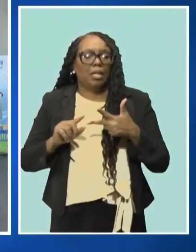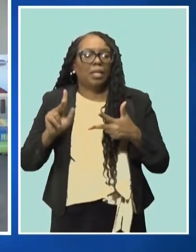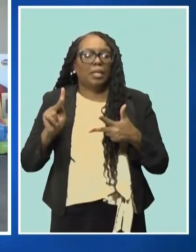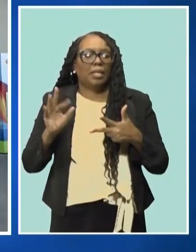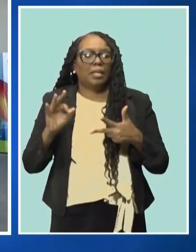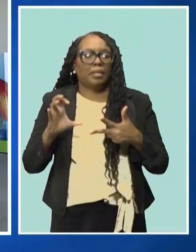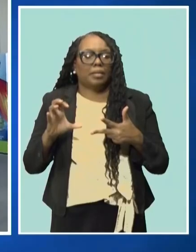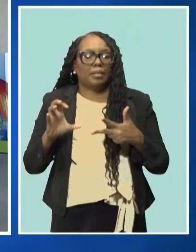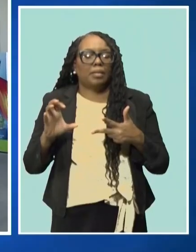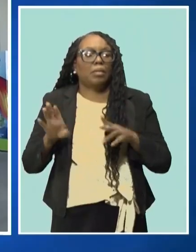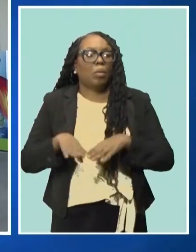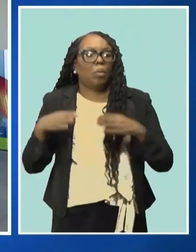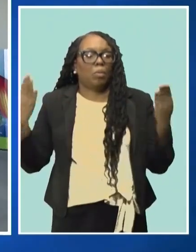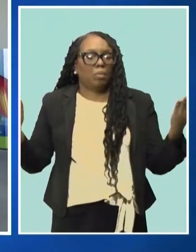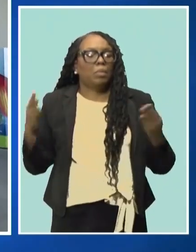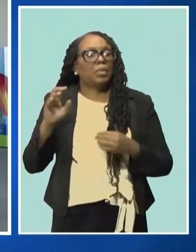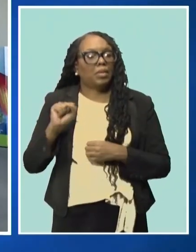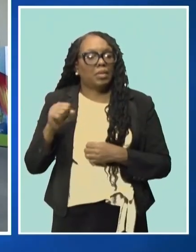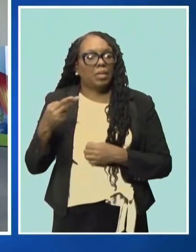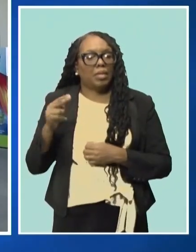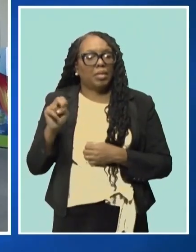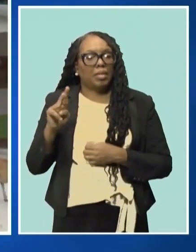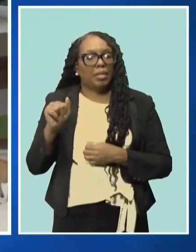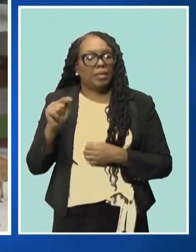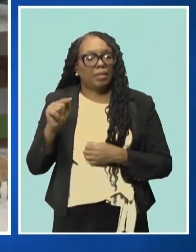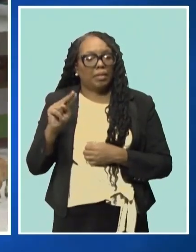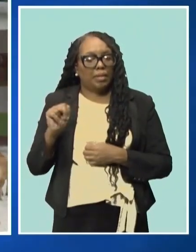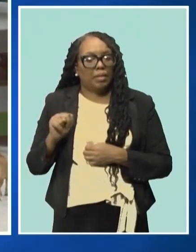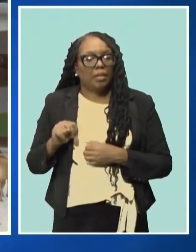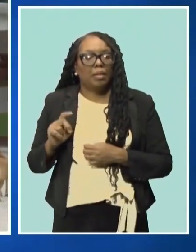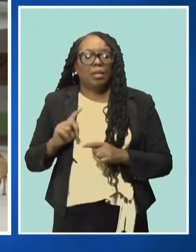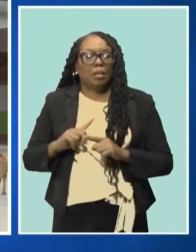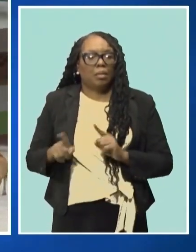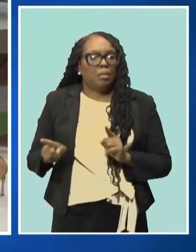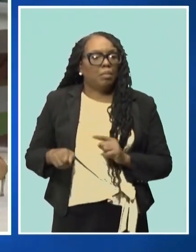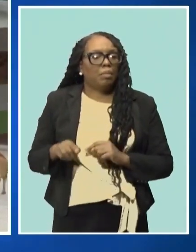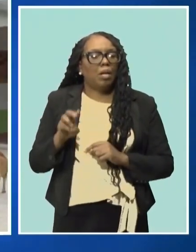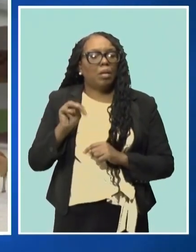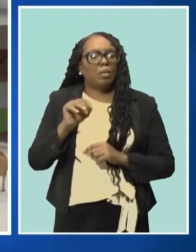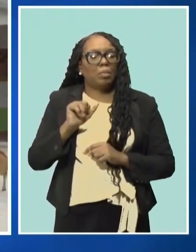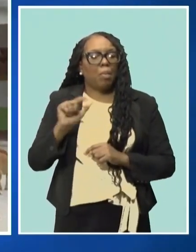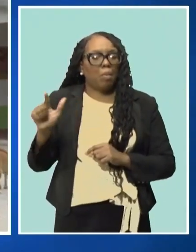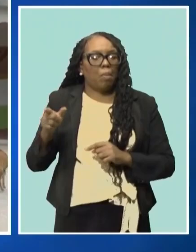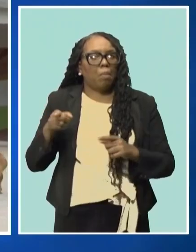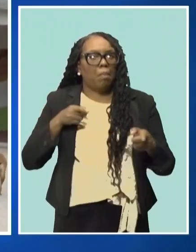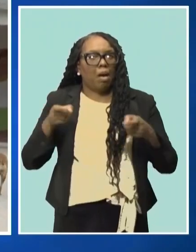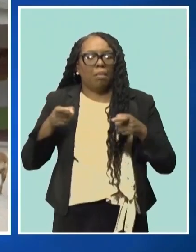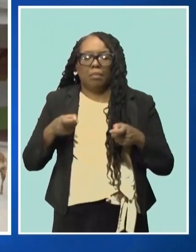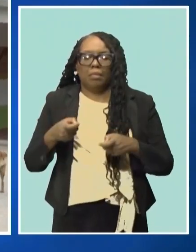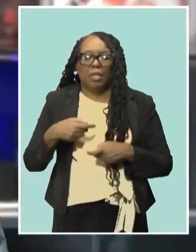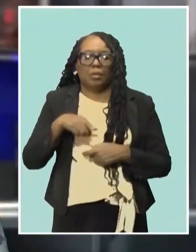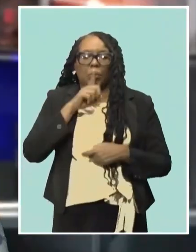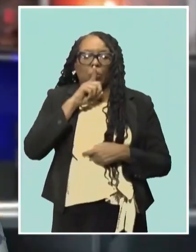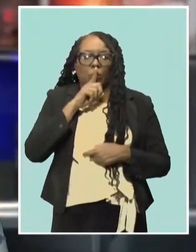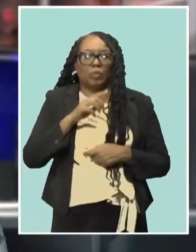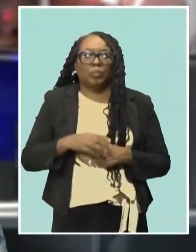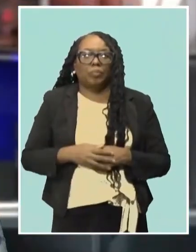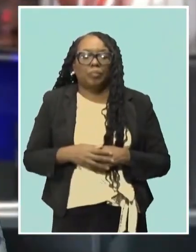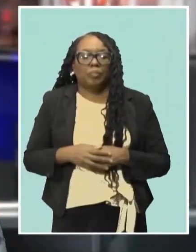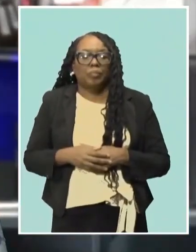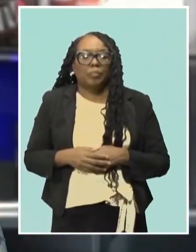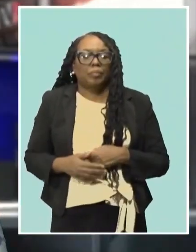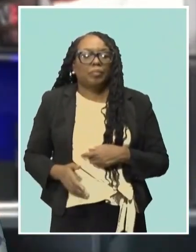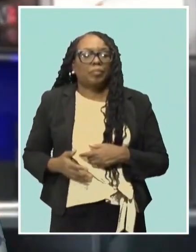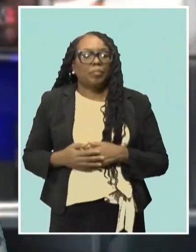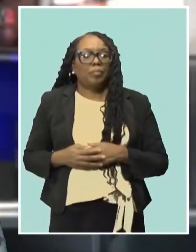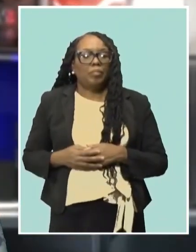much open for business. But the mall management told CBC they had no comment at this time. Food vendor Mona Harris Atkins